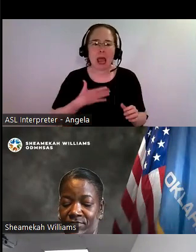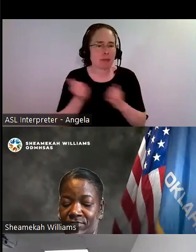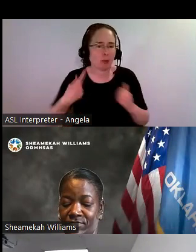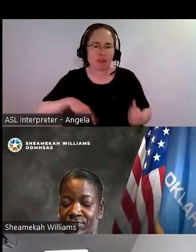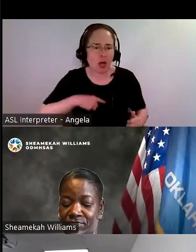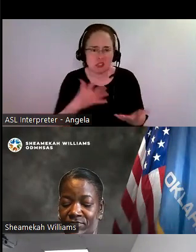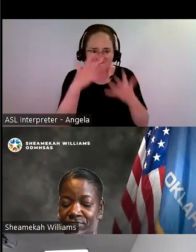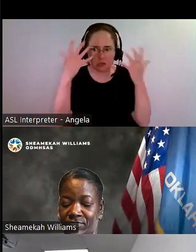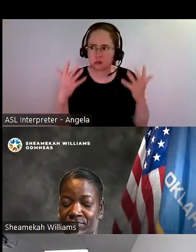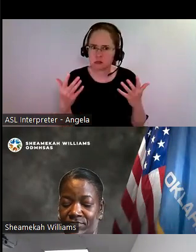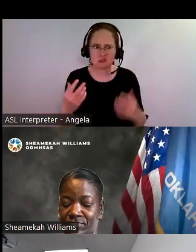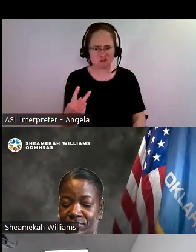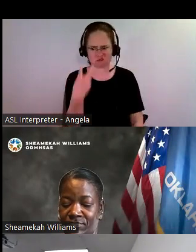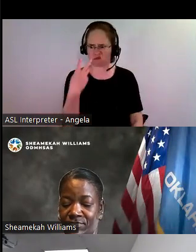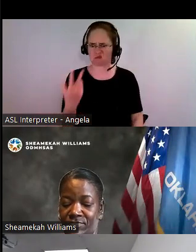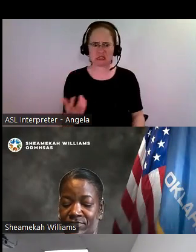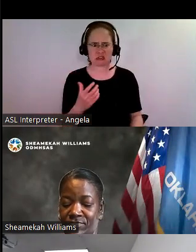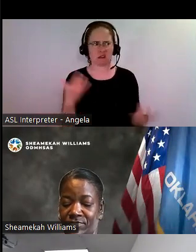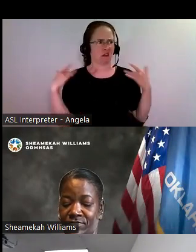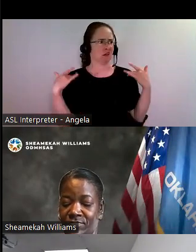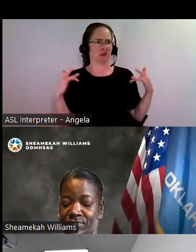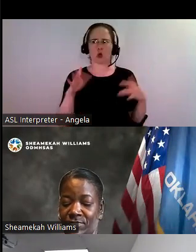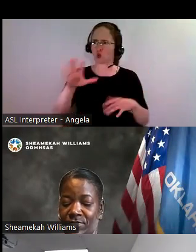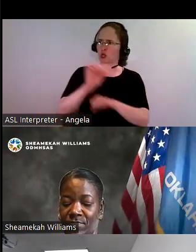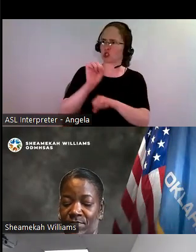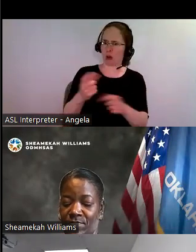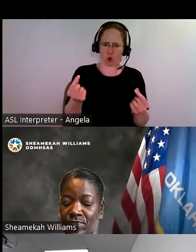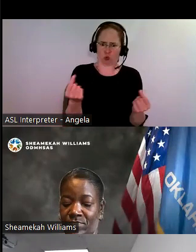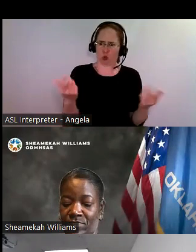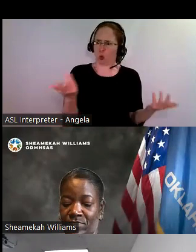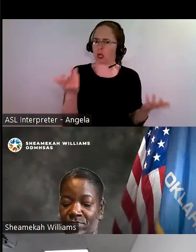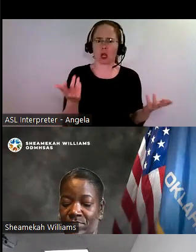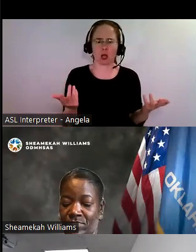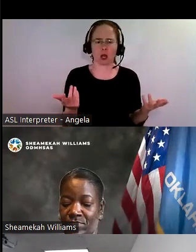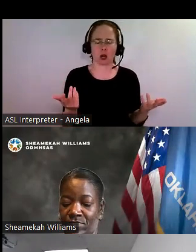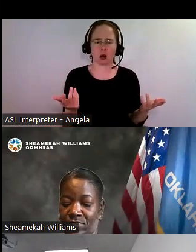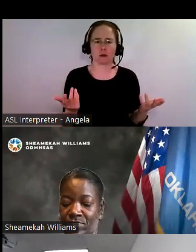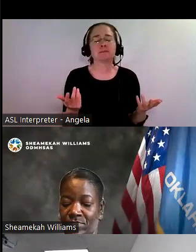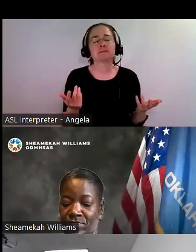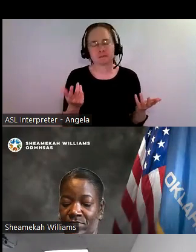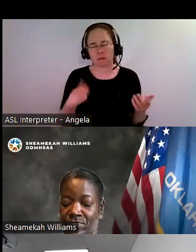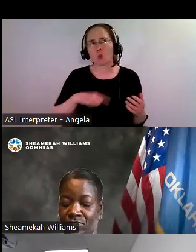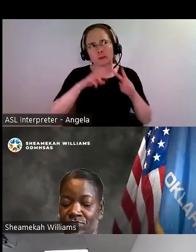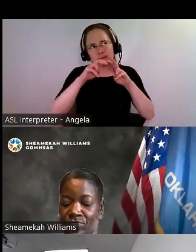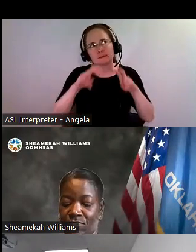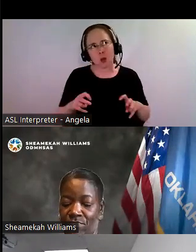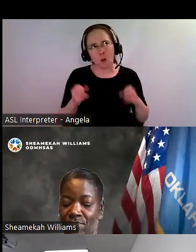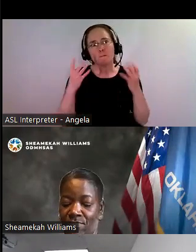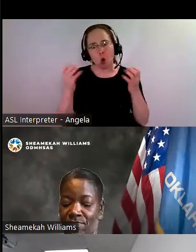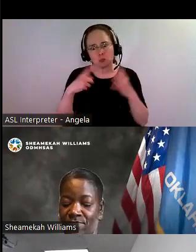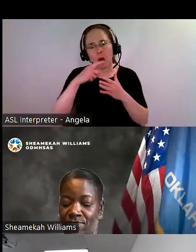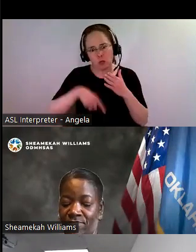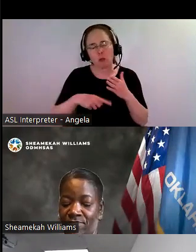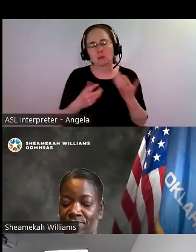they were looking at us like, this is not our job, this is your job. What are you doing about this? So we were looking at multiple outcomes. So